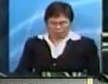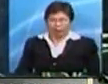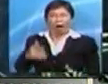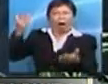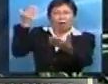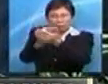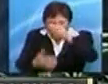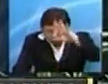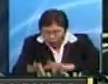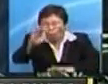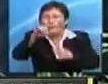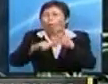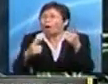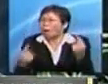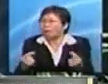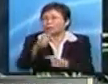happened to